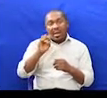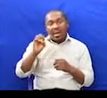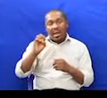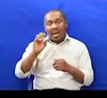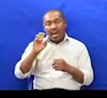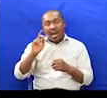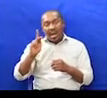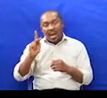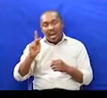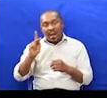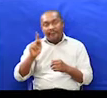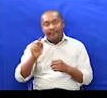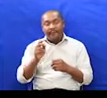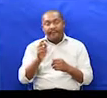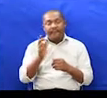philosopher.